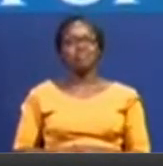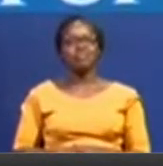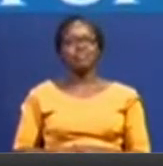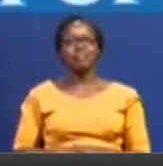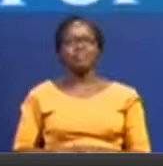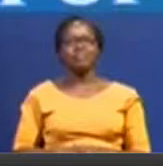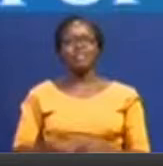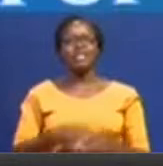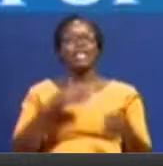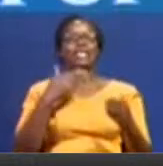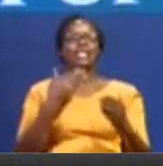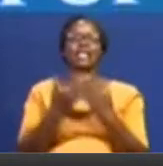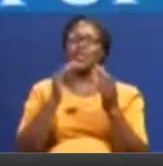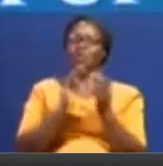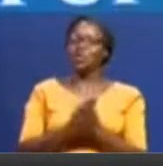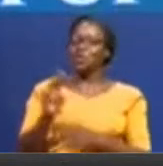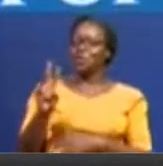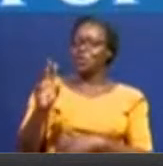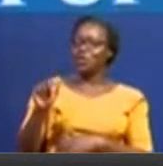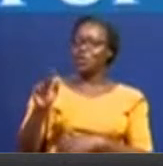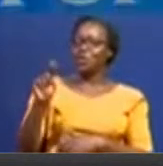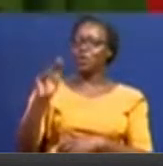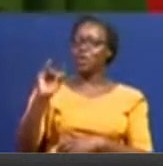Thank you, Wanjiku. Now,